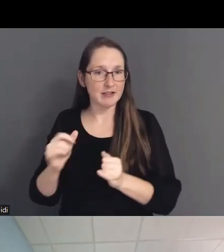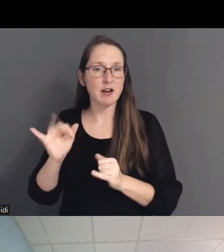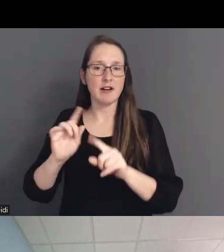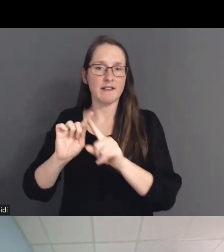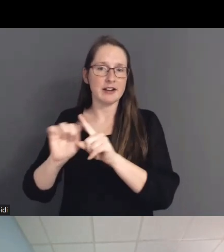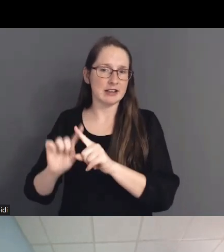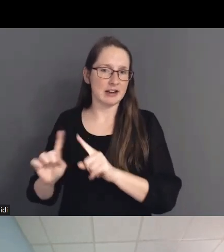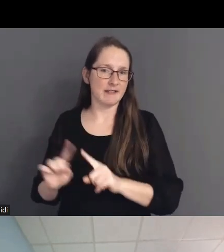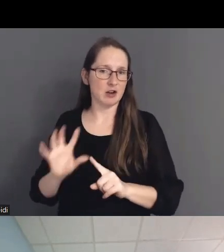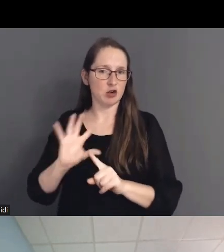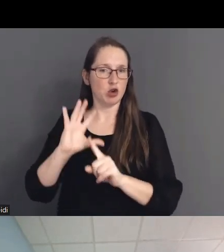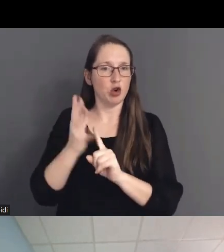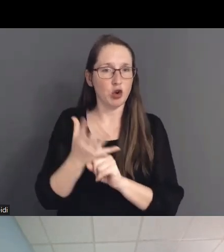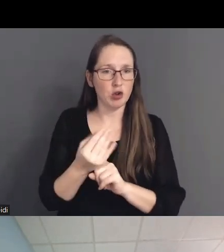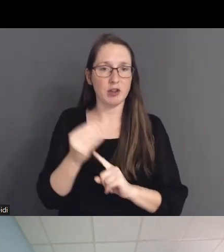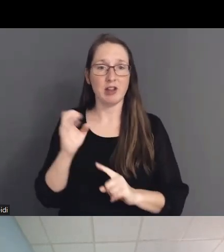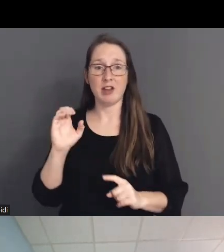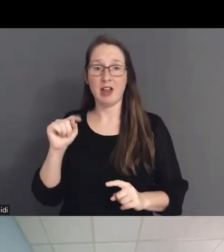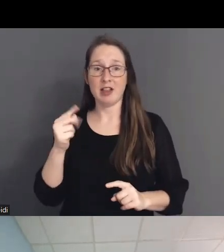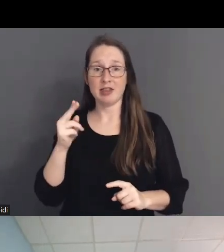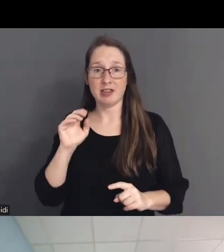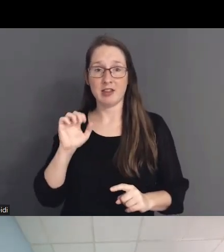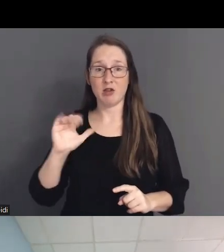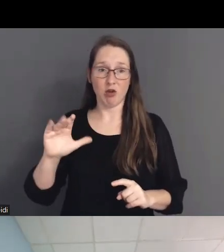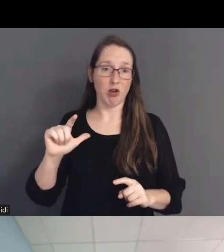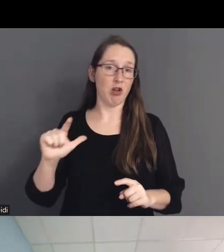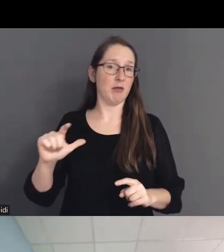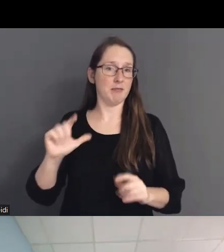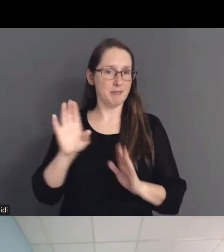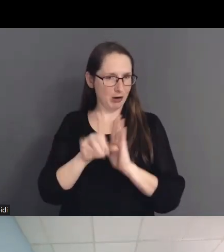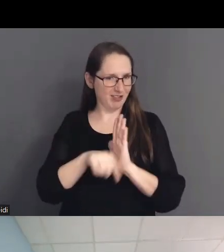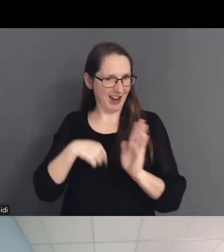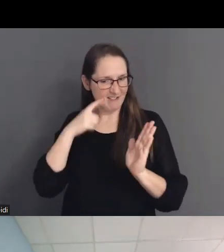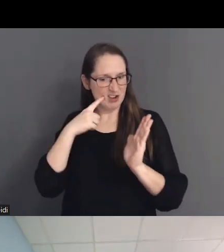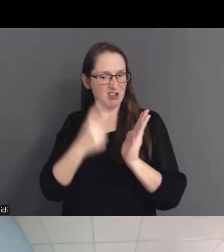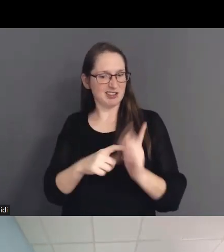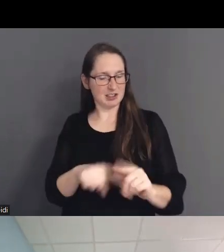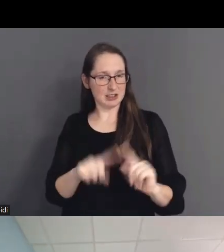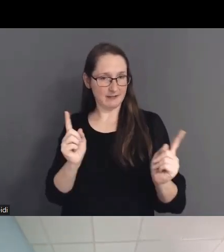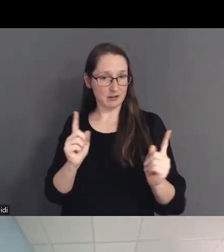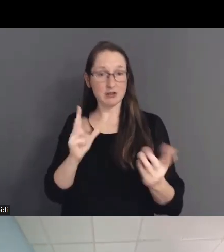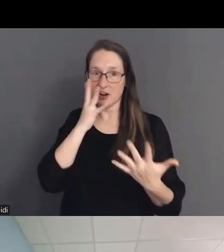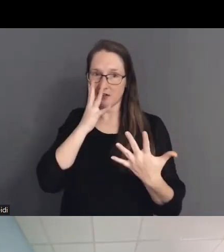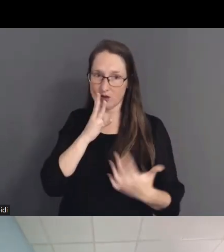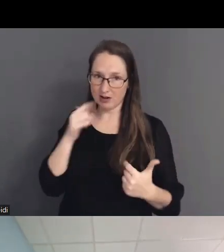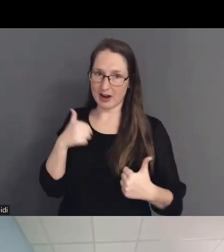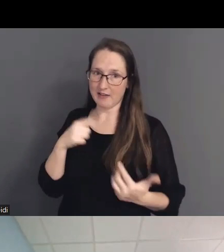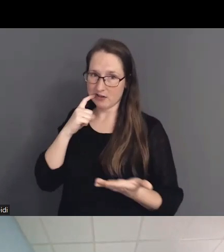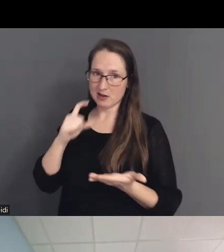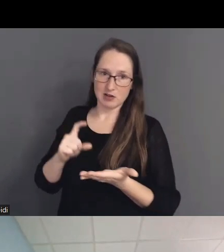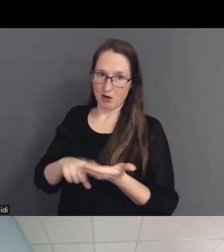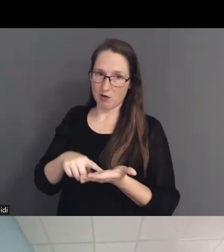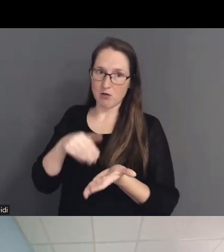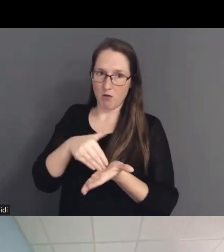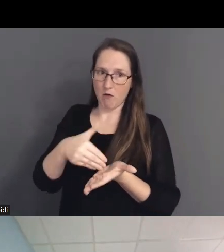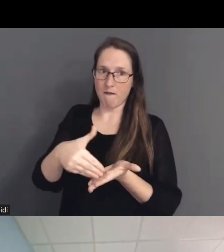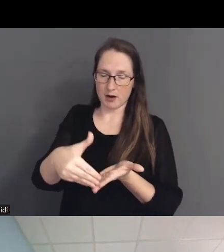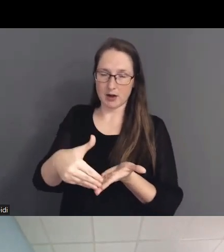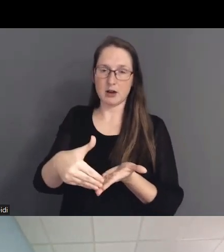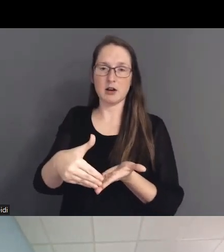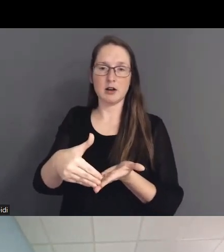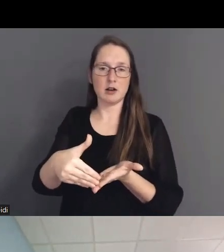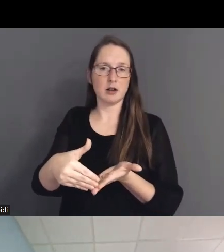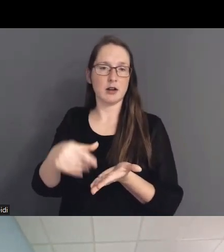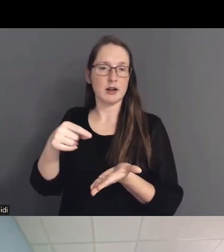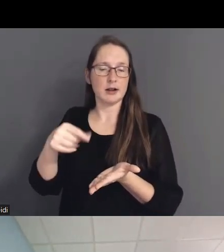different cultural and ethnic backgrounds, and I have noticed a difference. Unfortunately, I have noticed that a lot of times when